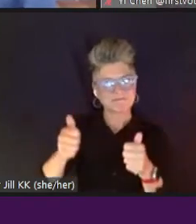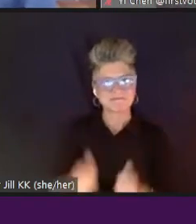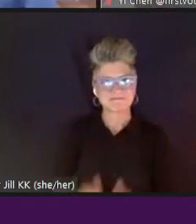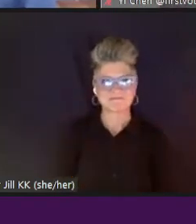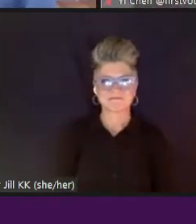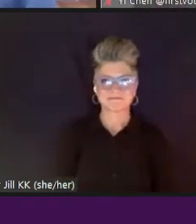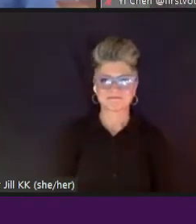Thank you.